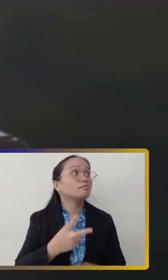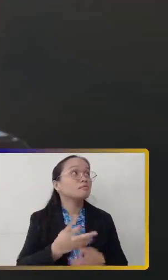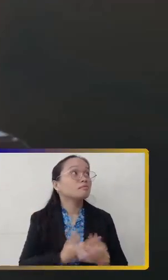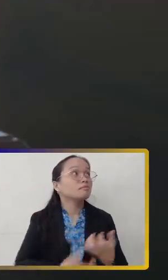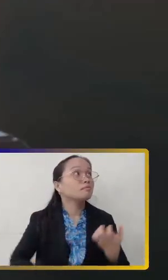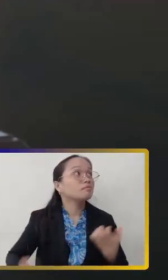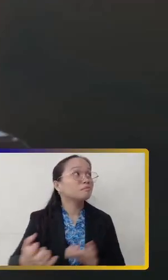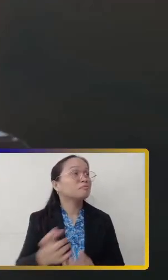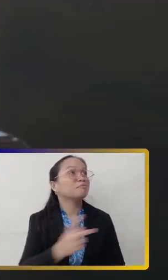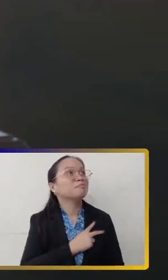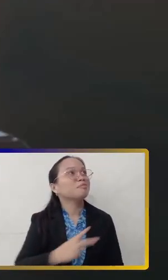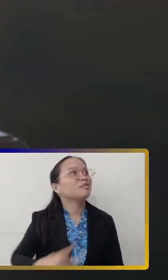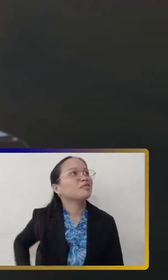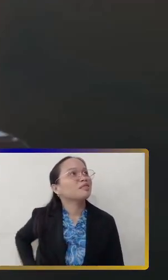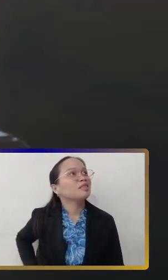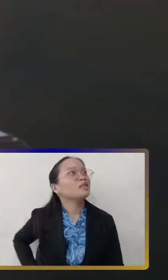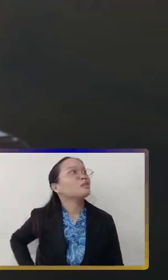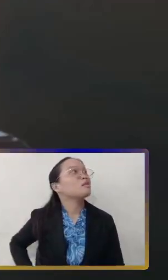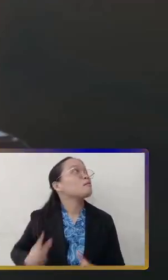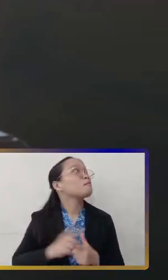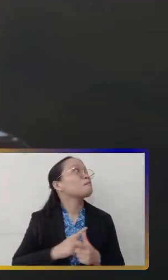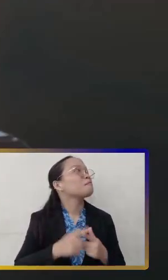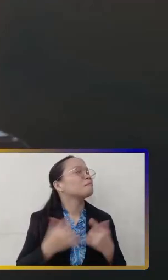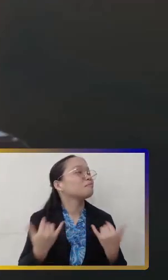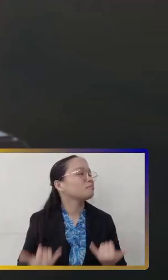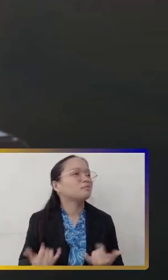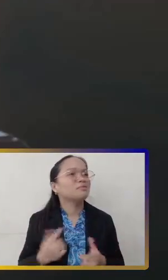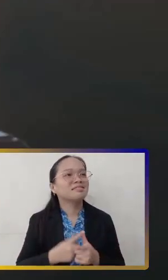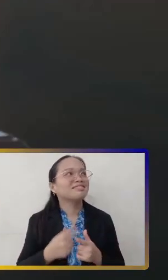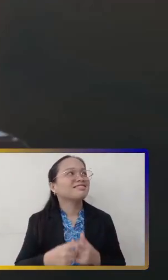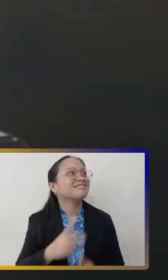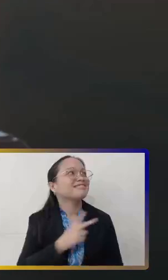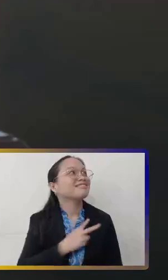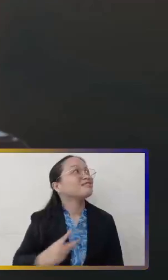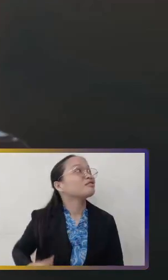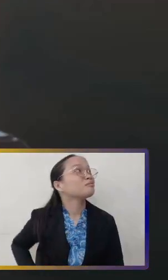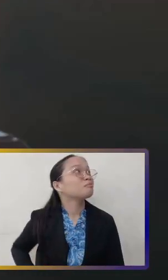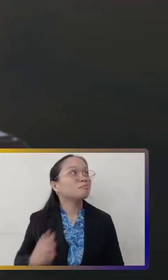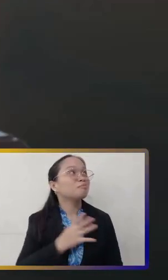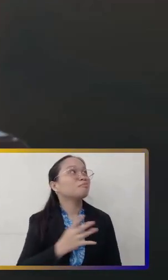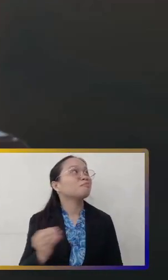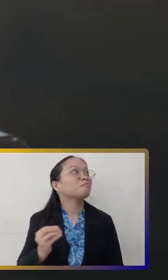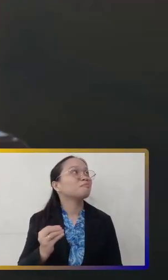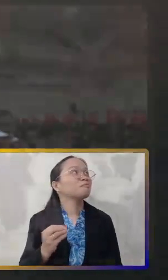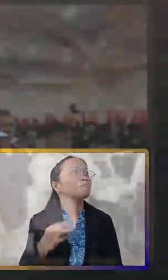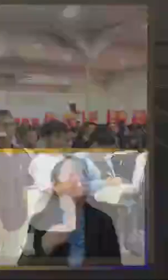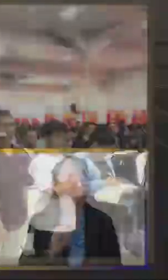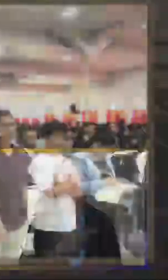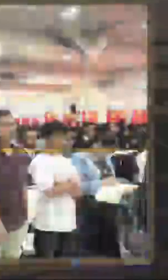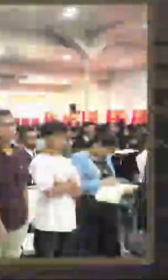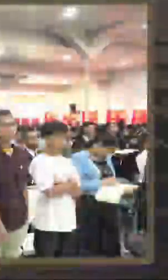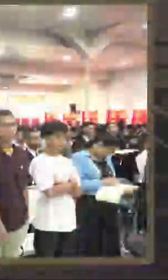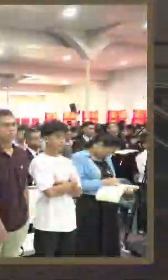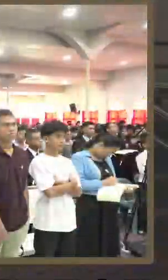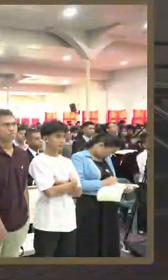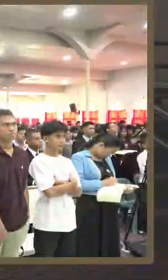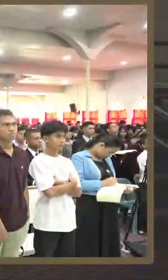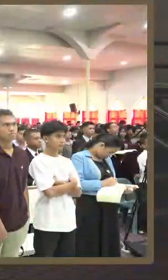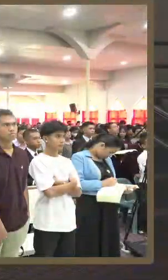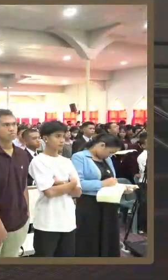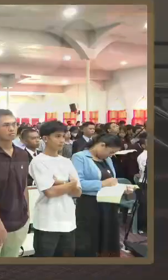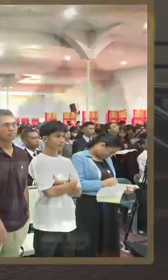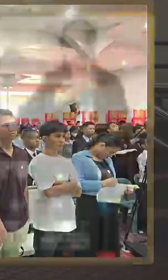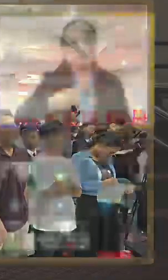yung kingship na yon ng office ng king, ay ito na po yung kanyang awit, mga